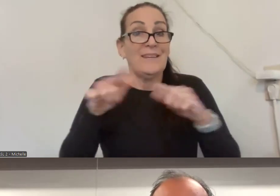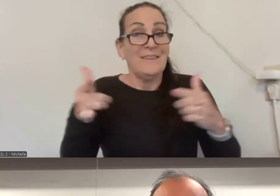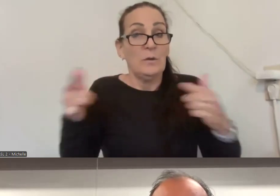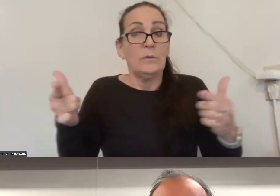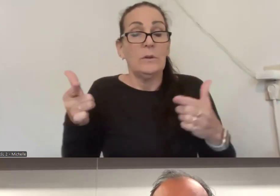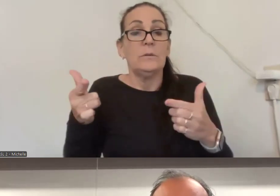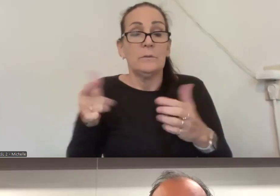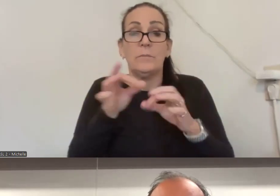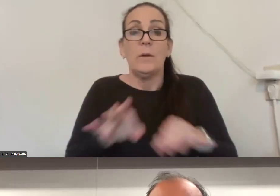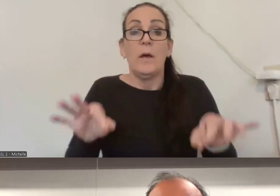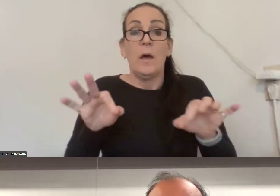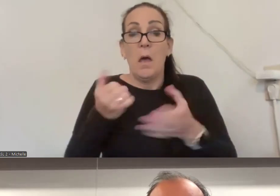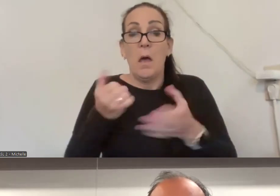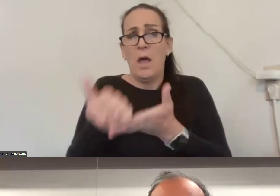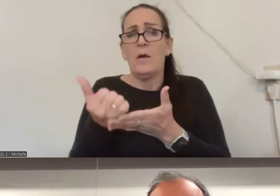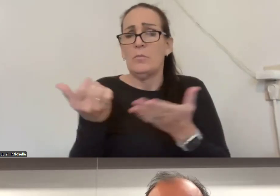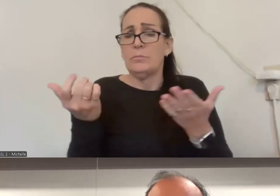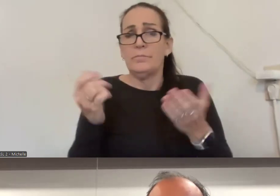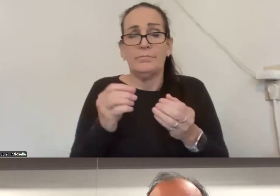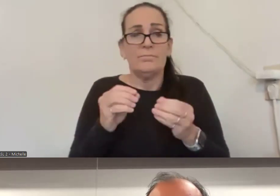that's communicated accurately.